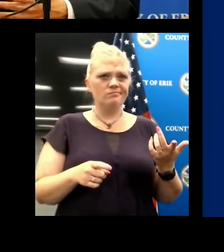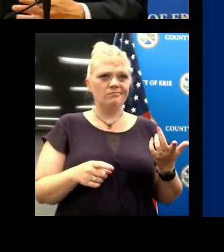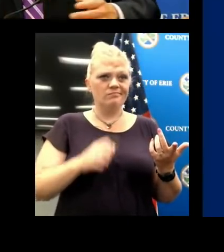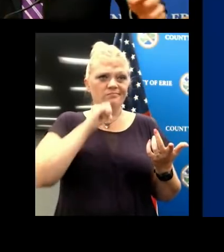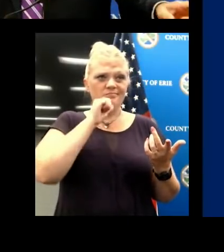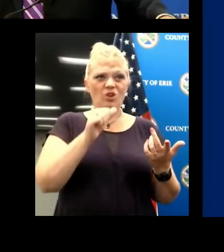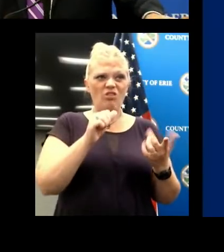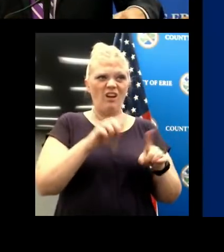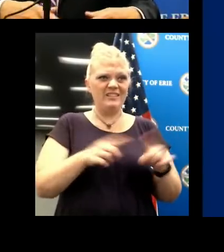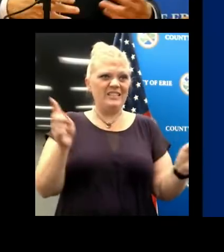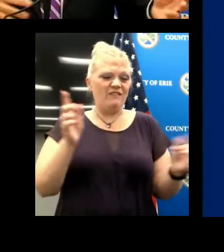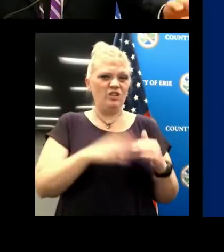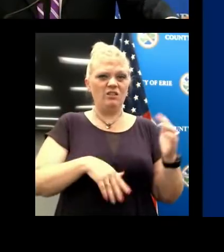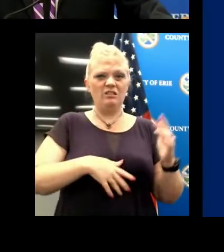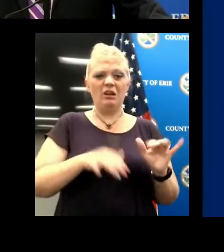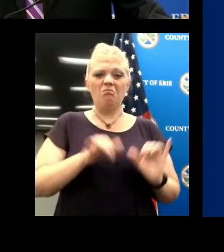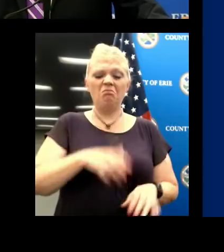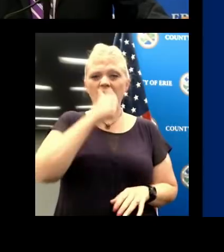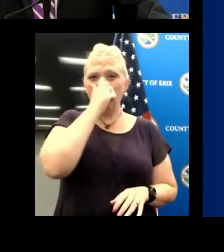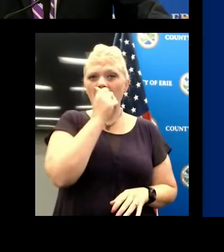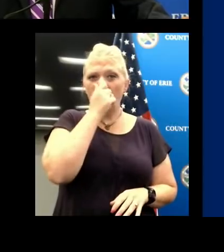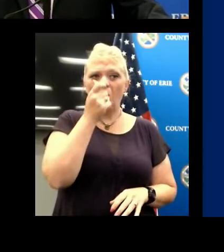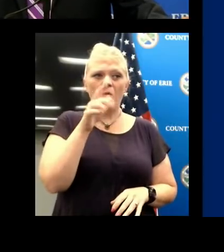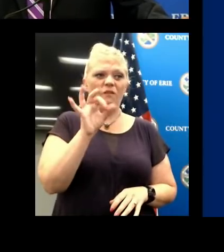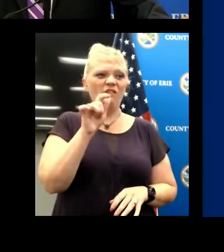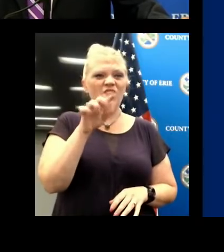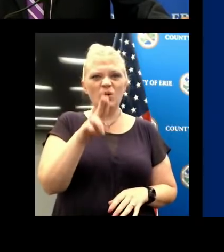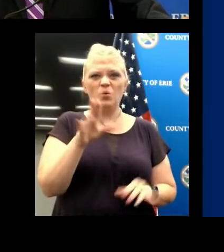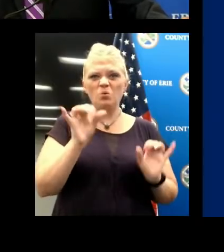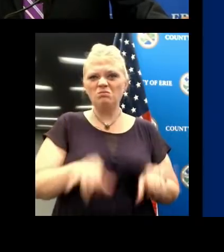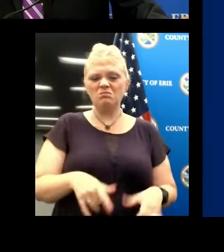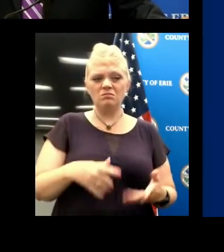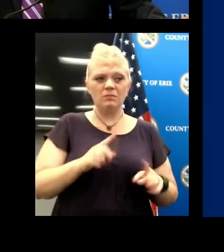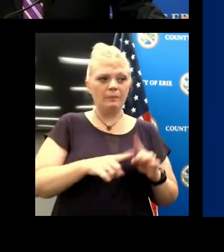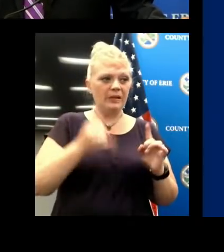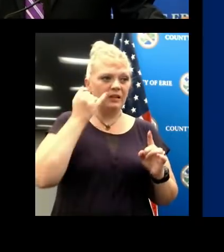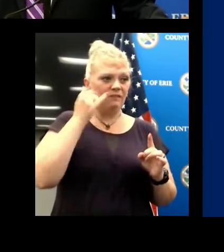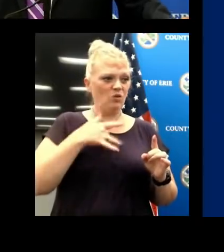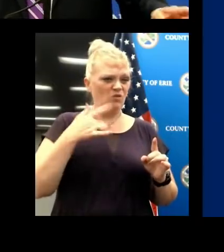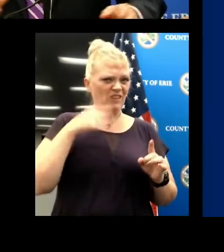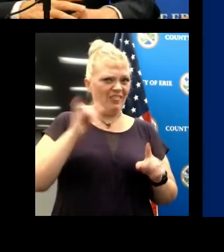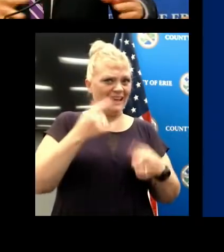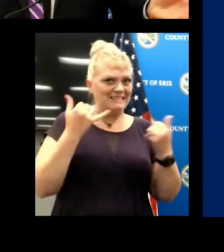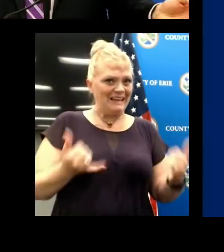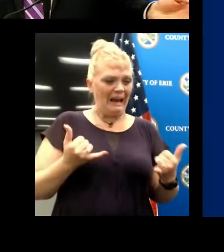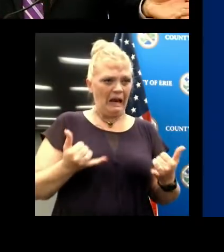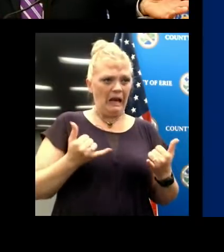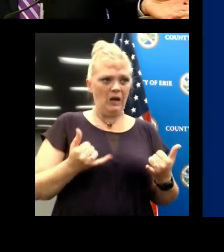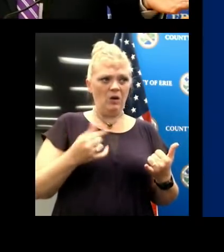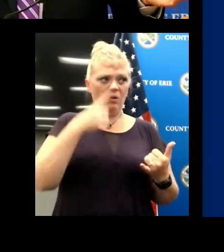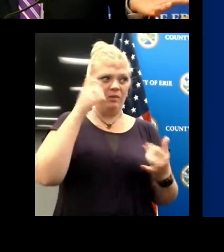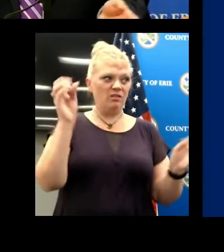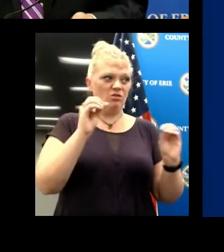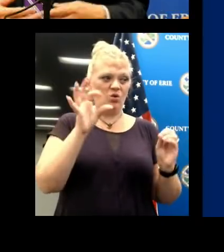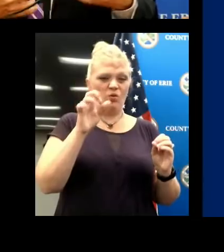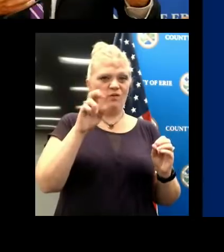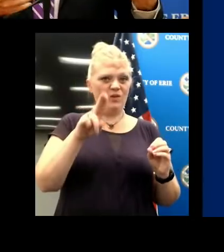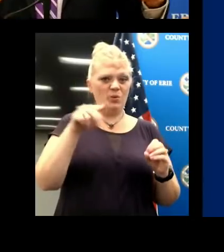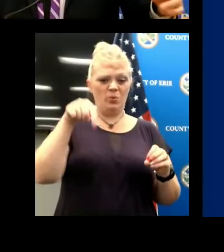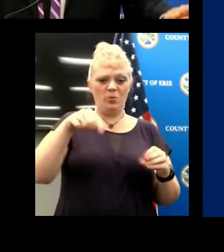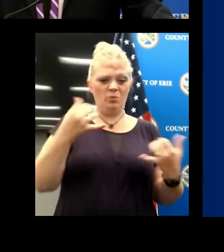different often from the common cold, or for that matter, the flu. But if you're feeling that right now, considering we really don't have any flu in this